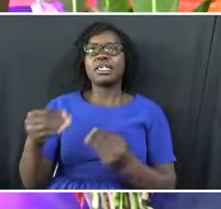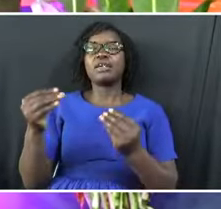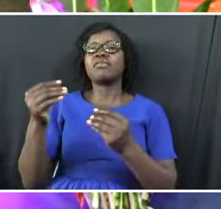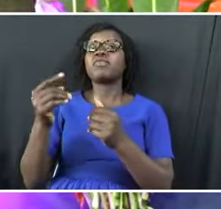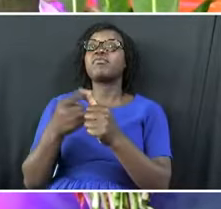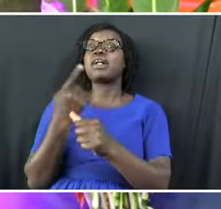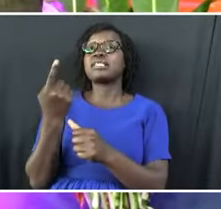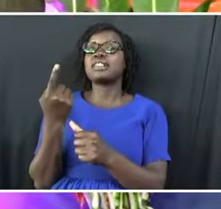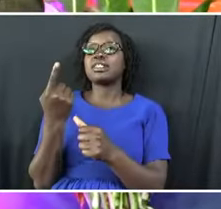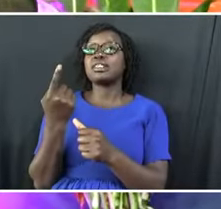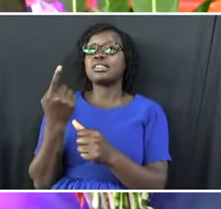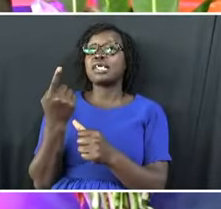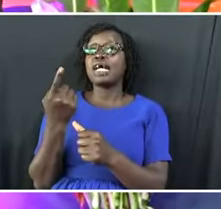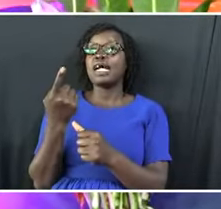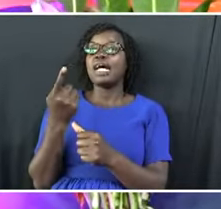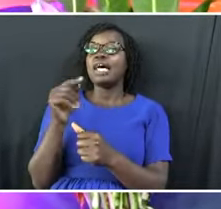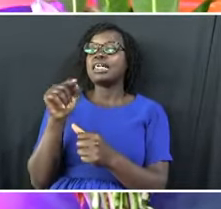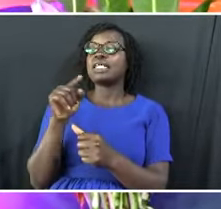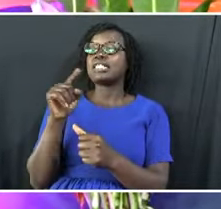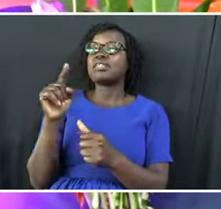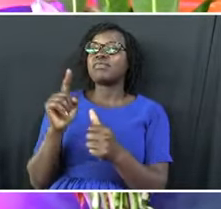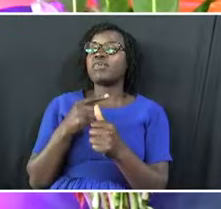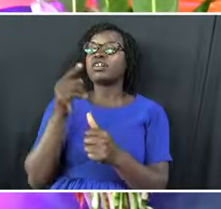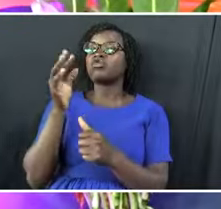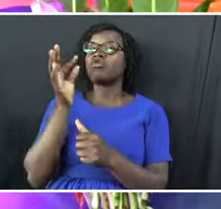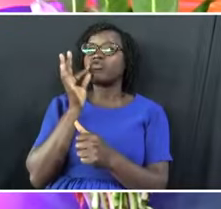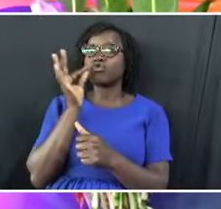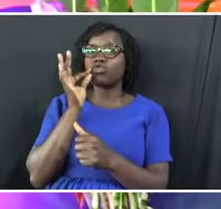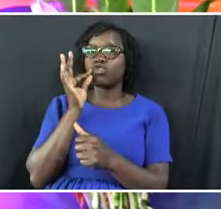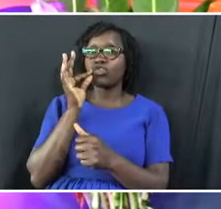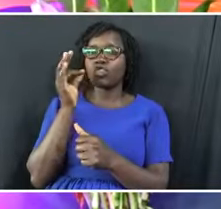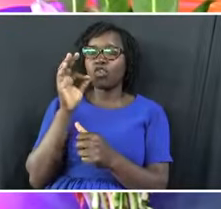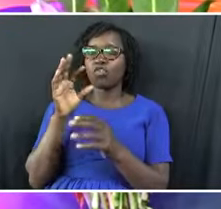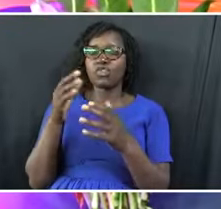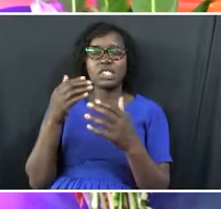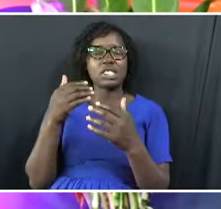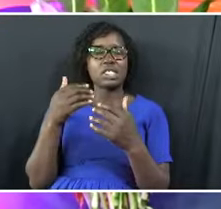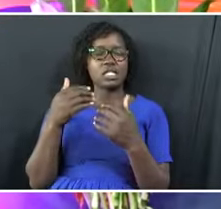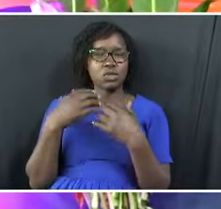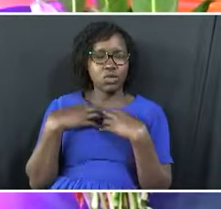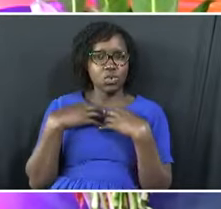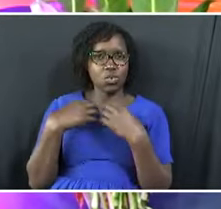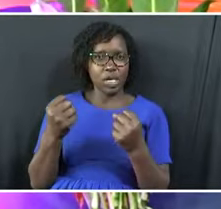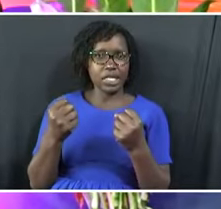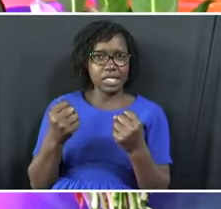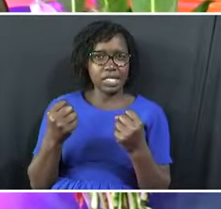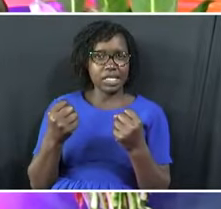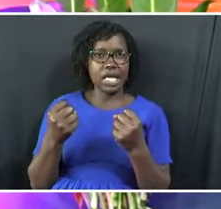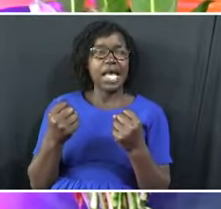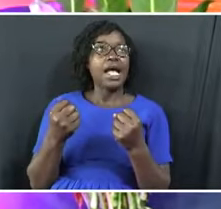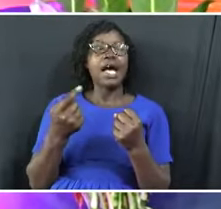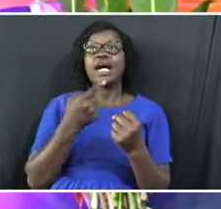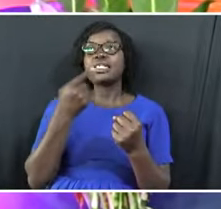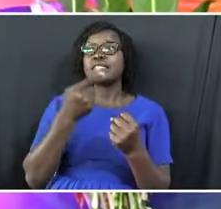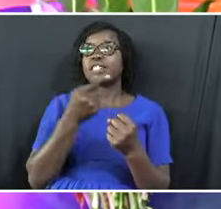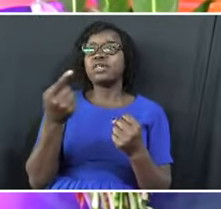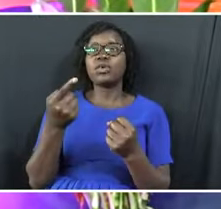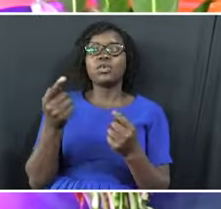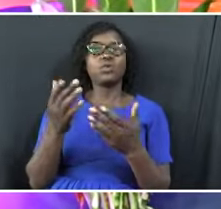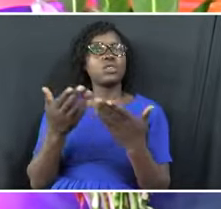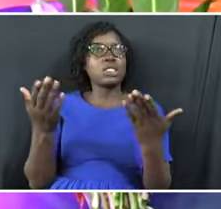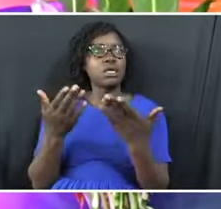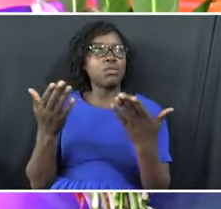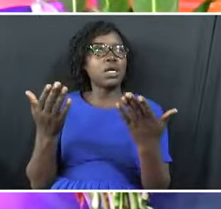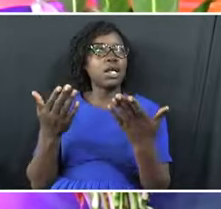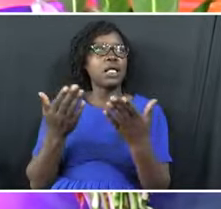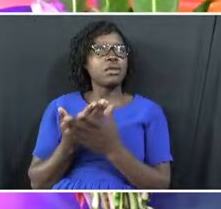first, that is the first fruit of his possession. I want to briefly take you somewhere and